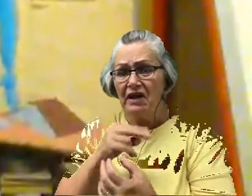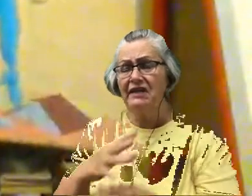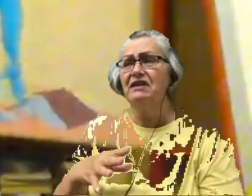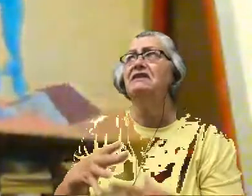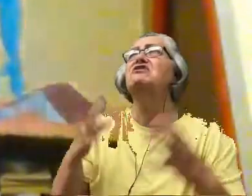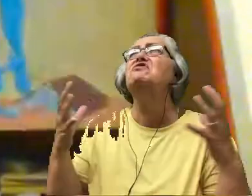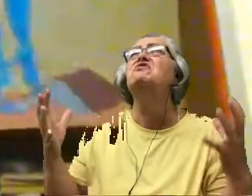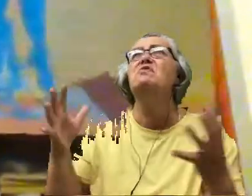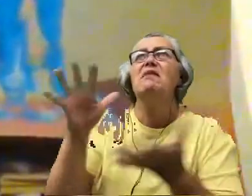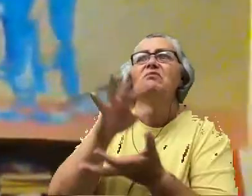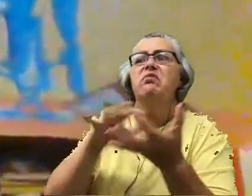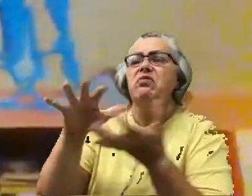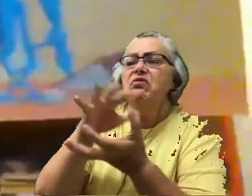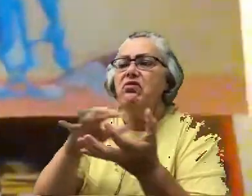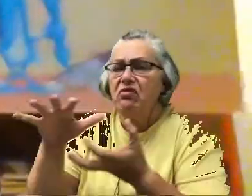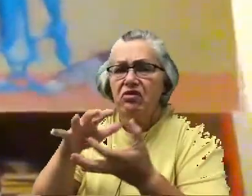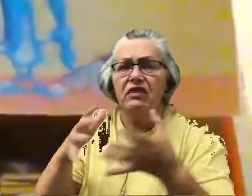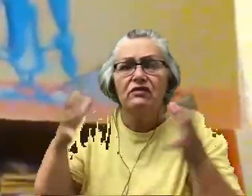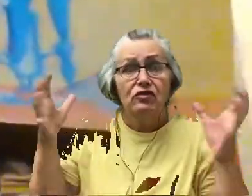much clutter.